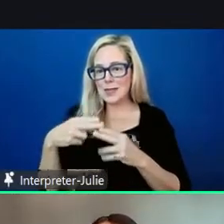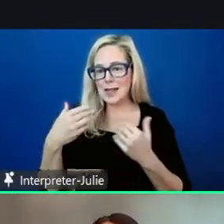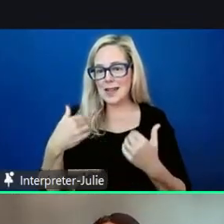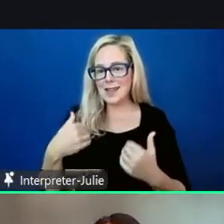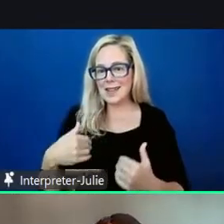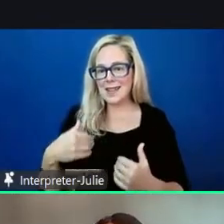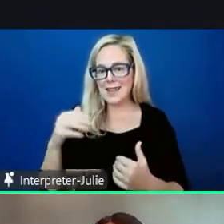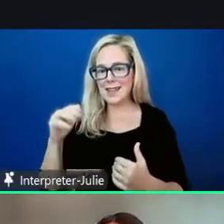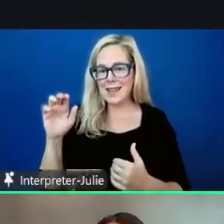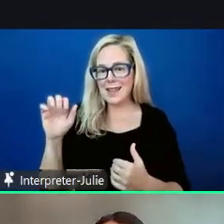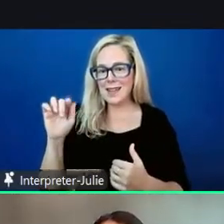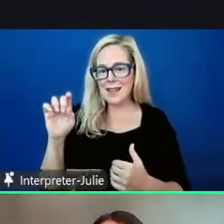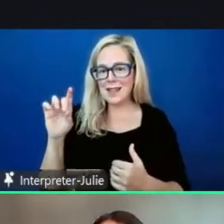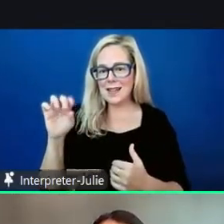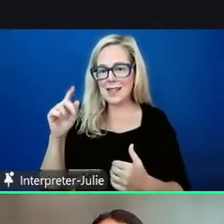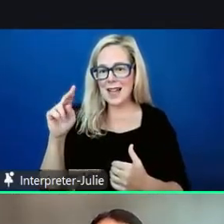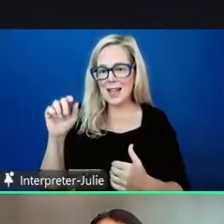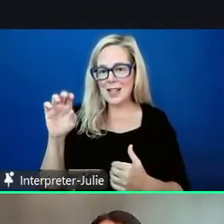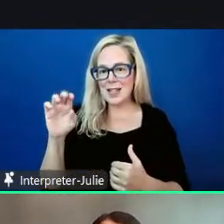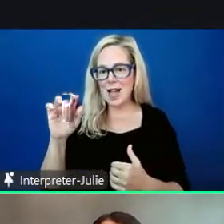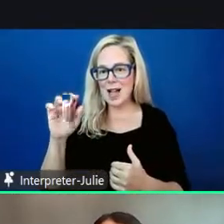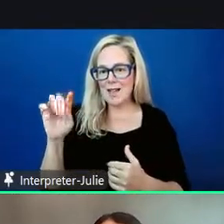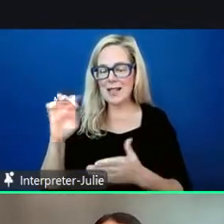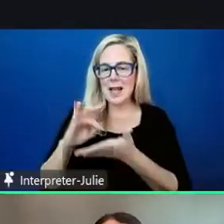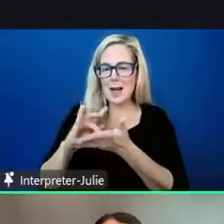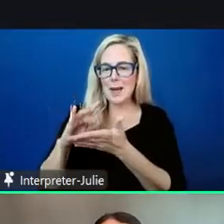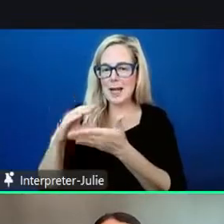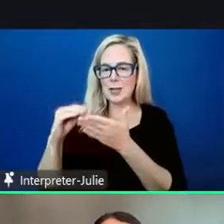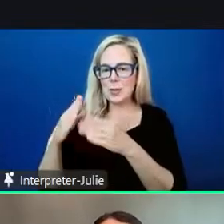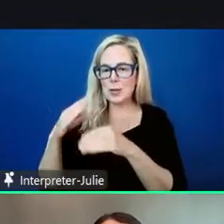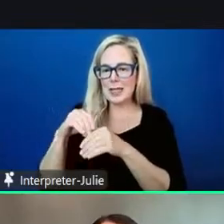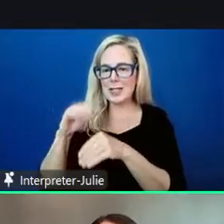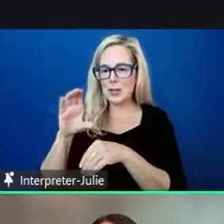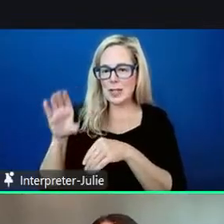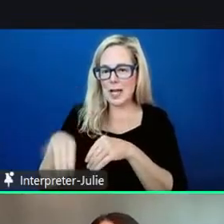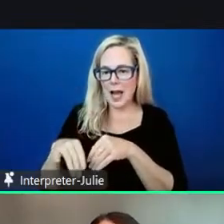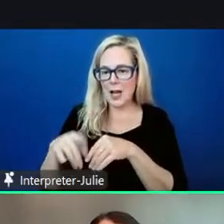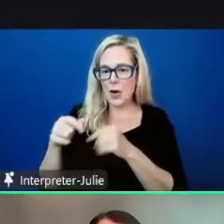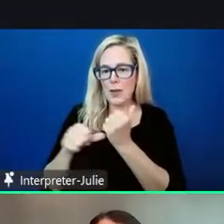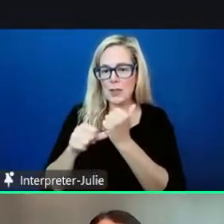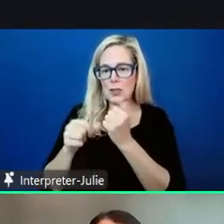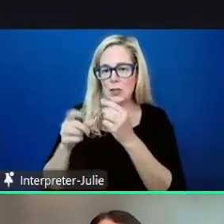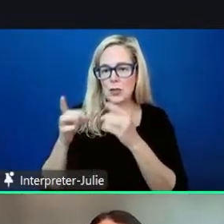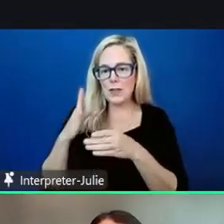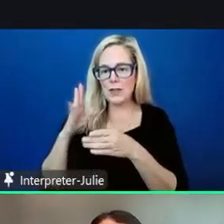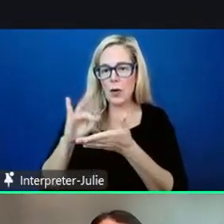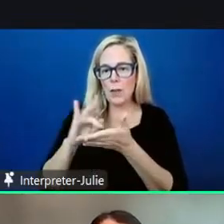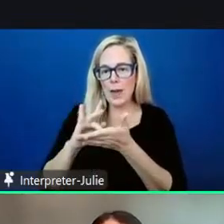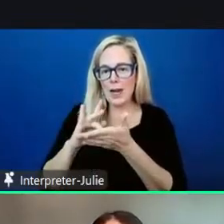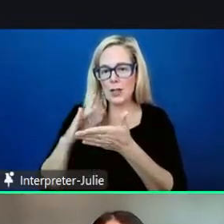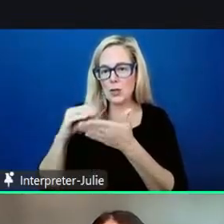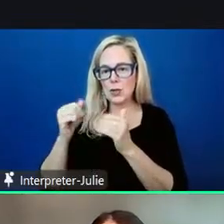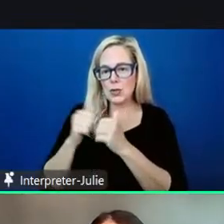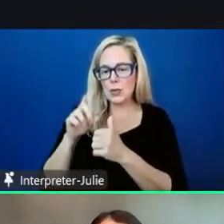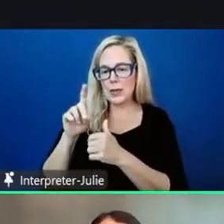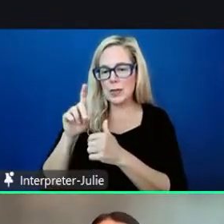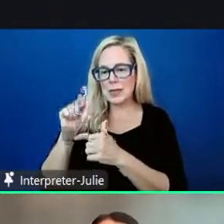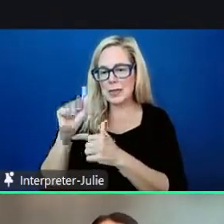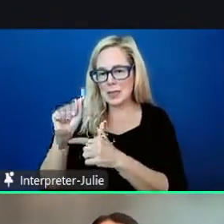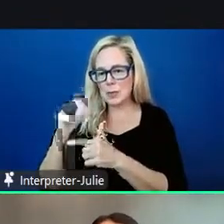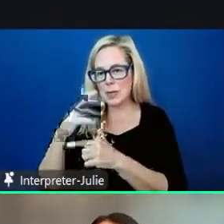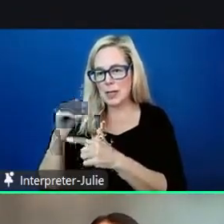a medical student based in Chicago and one of the associate directors for medical students with disability and chronic illness, or